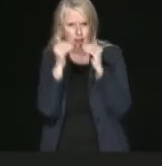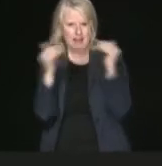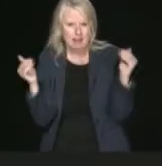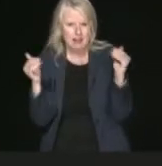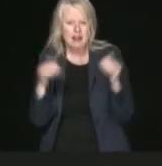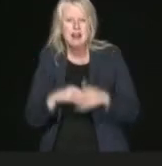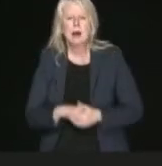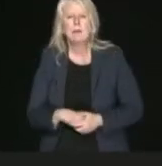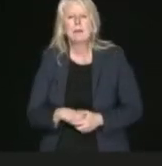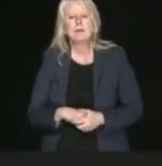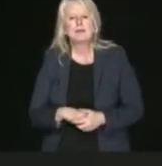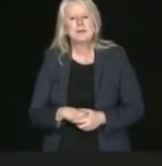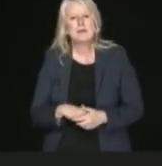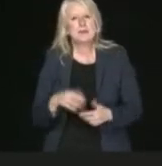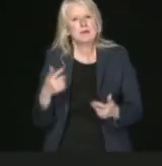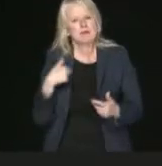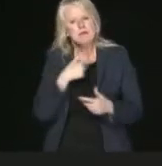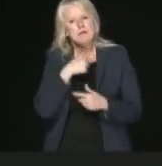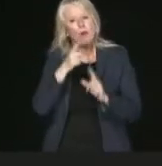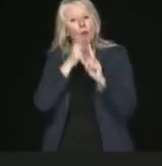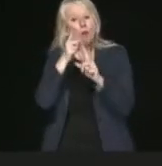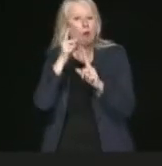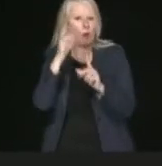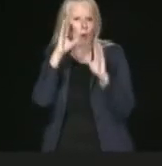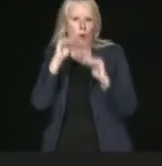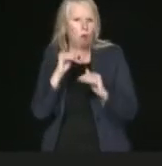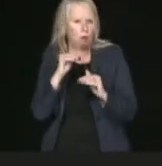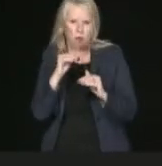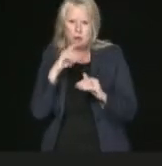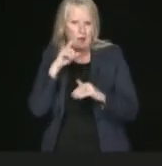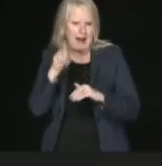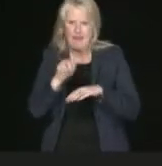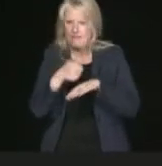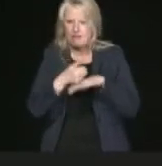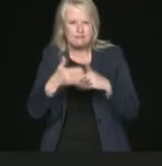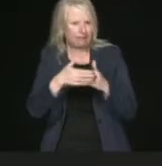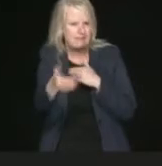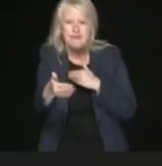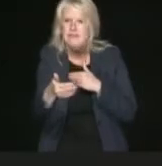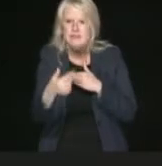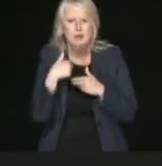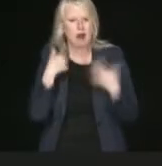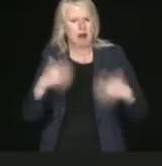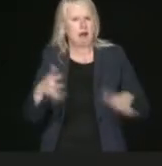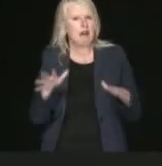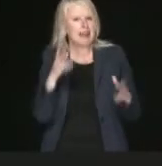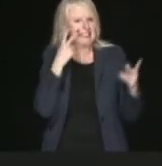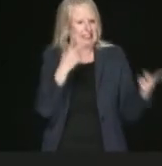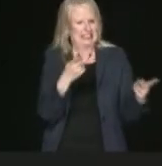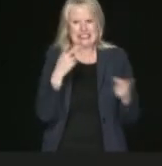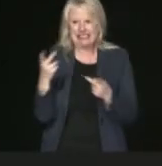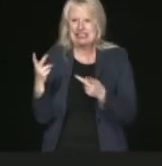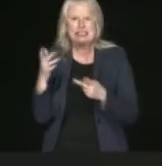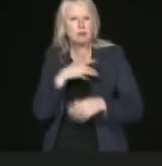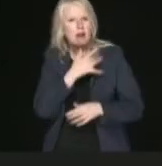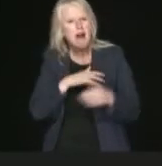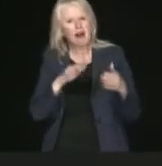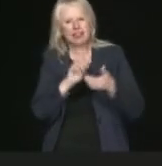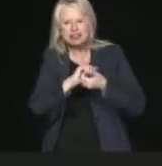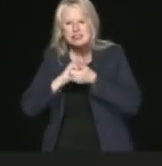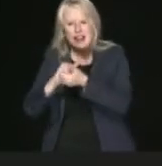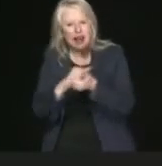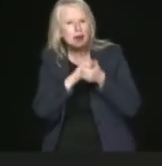our hope that we don't have to use it ever. We are seeing that the collaboration, the